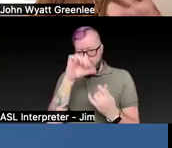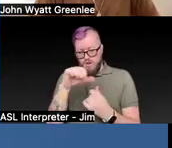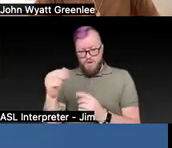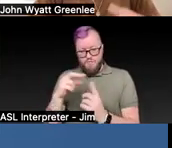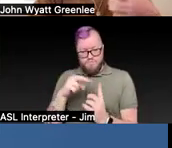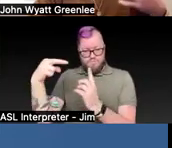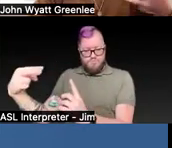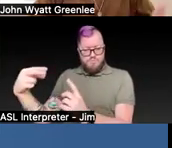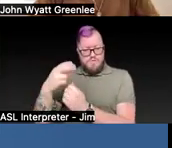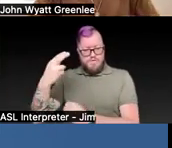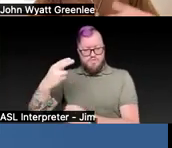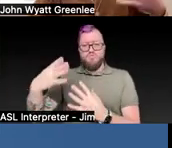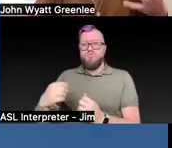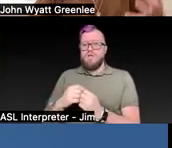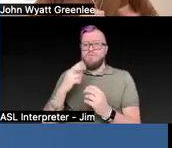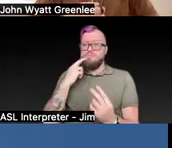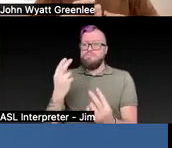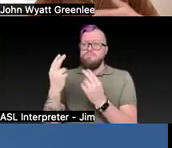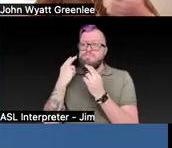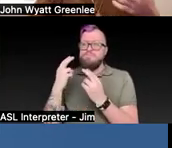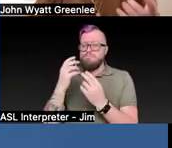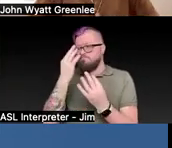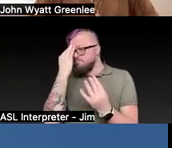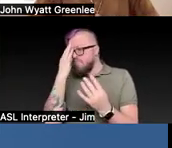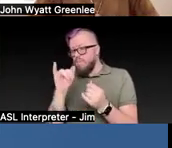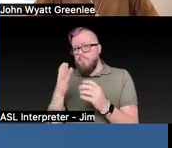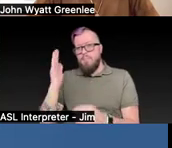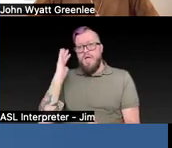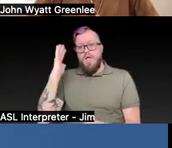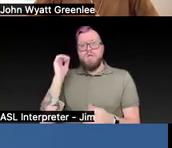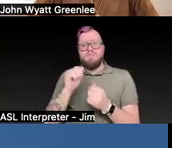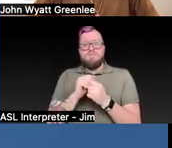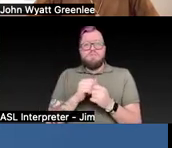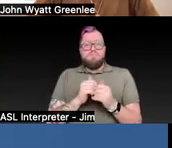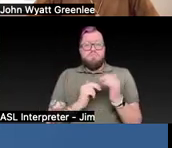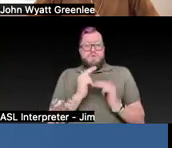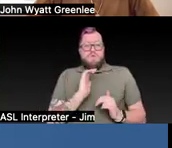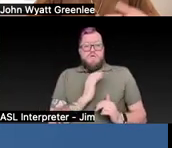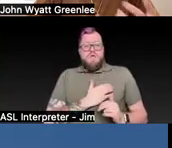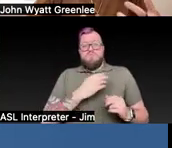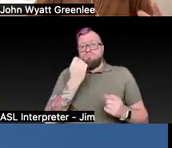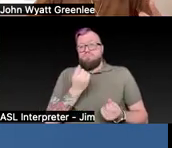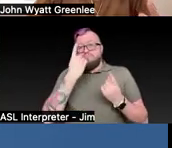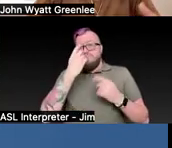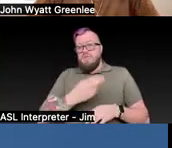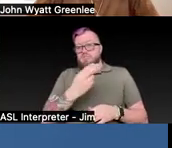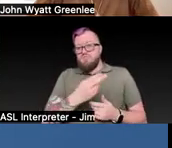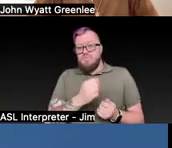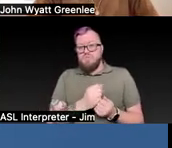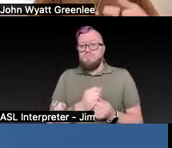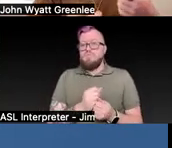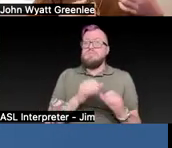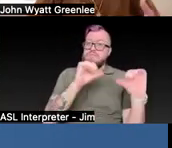historians are interpreting the past and building our understanding of history. Science is a story that we tell ourselves about the physical world in a lot of